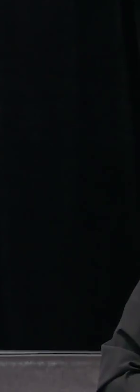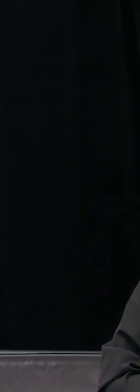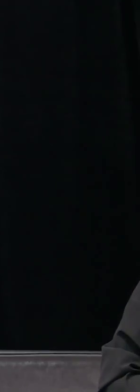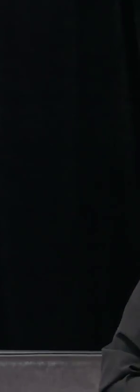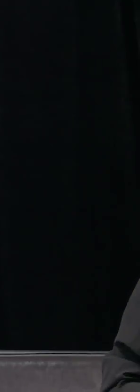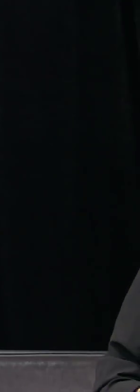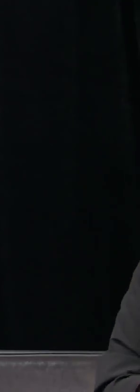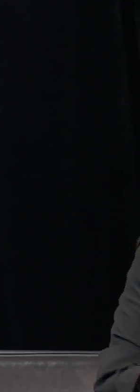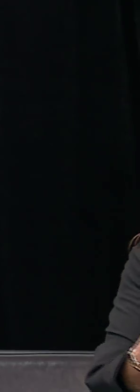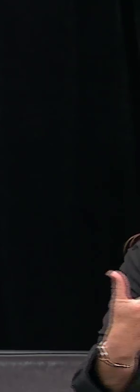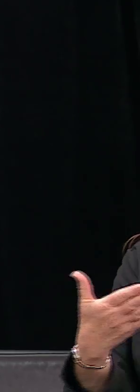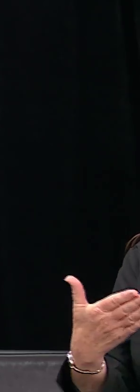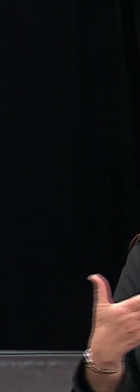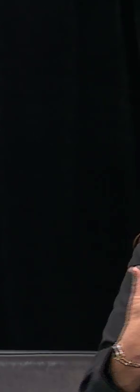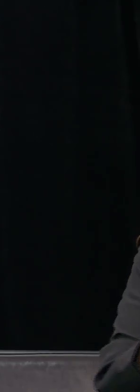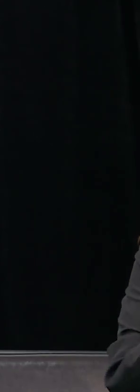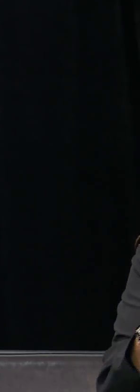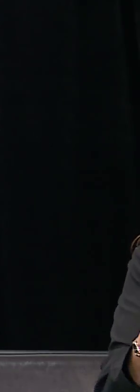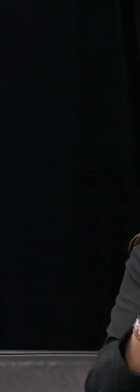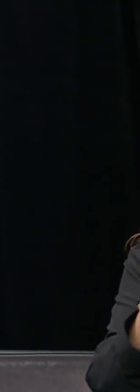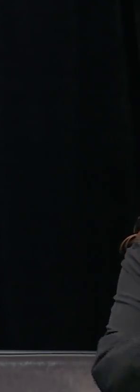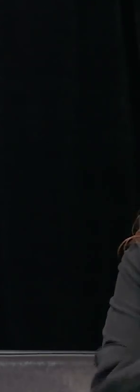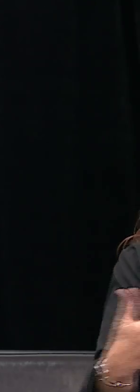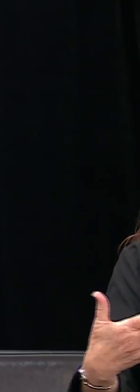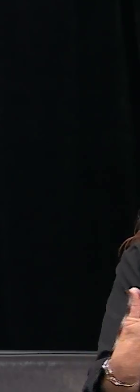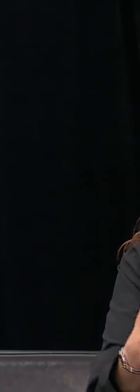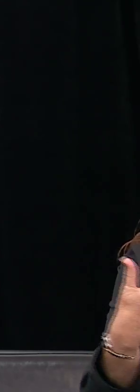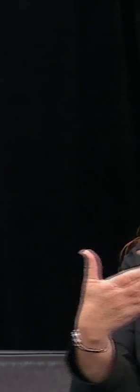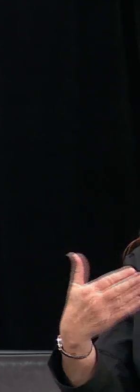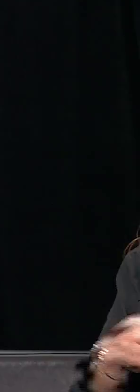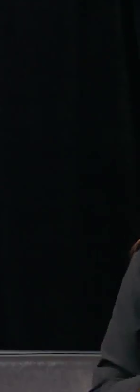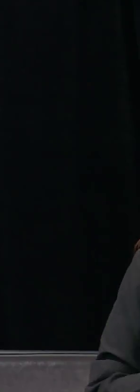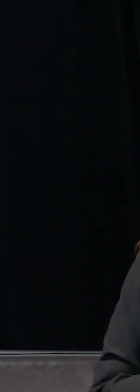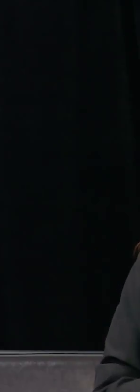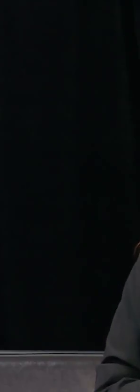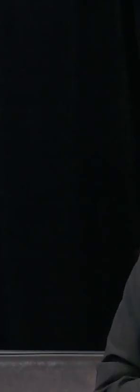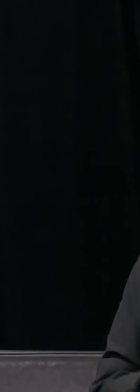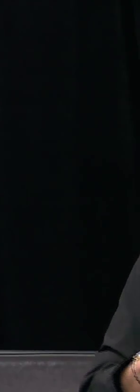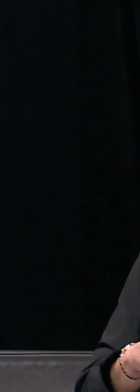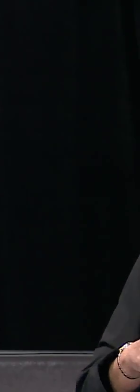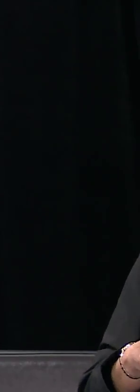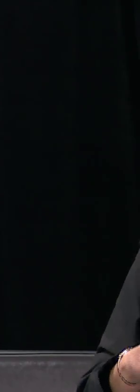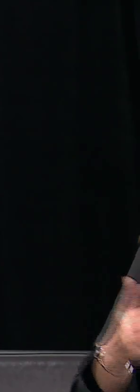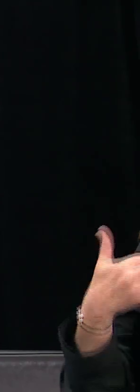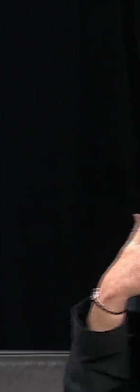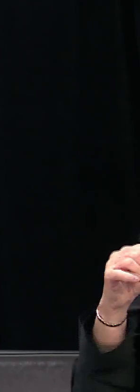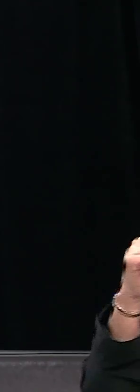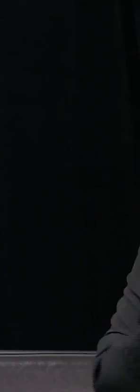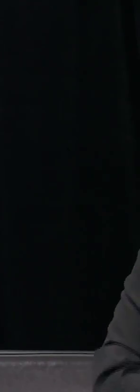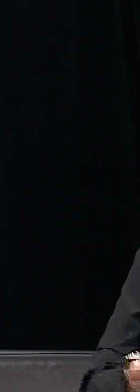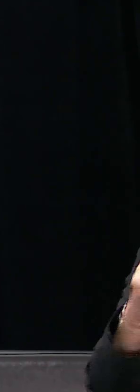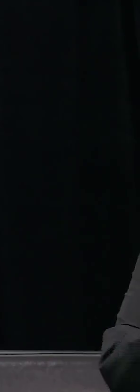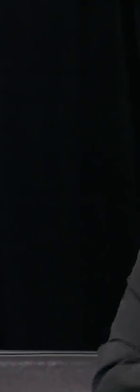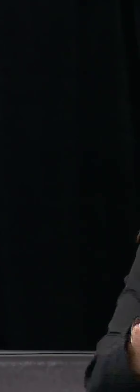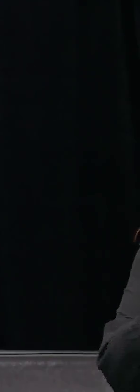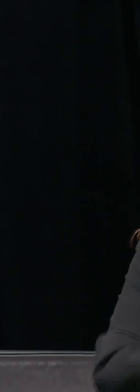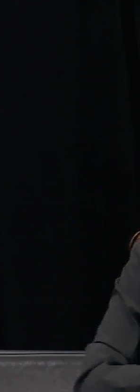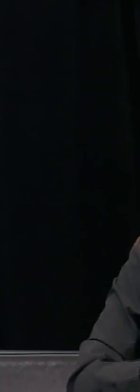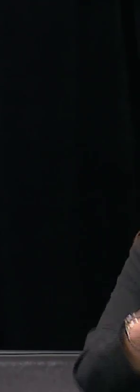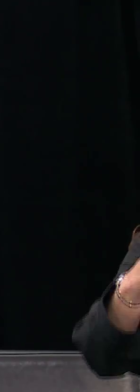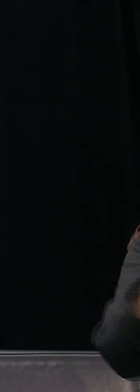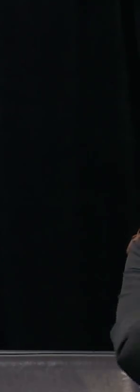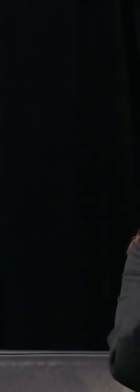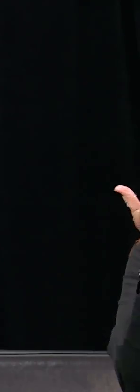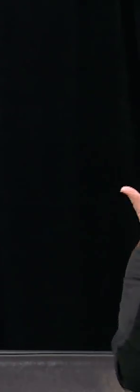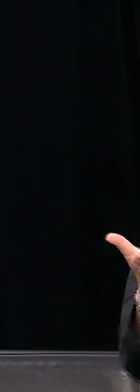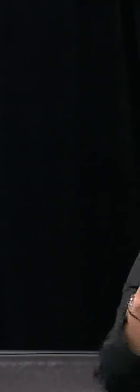that everybody needs to be aware of because it's going to be a long journey. We're not there yet, but we need every single one of you to